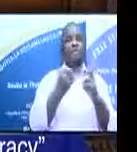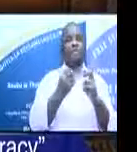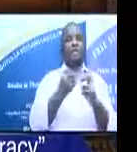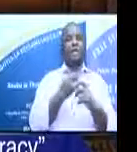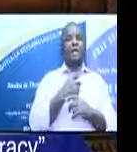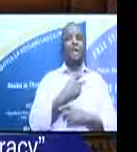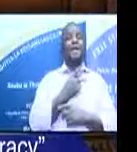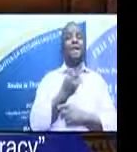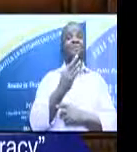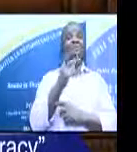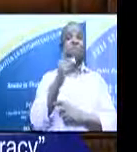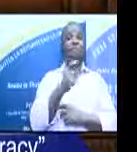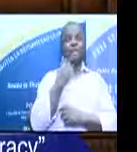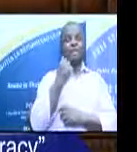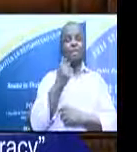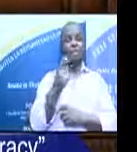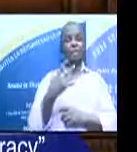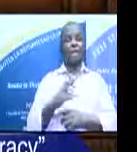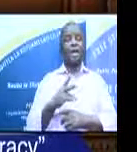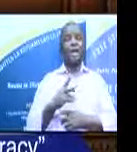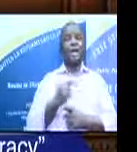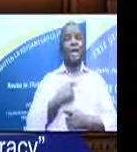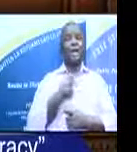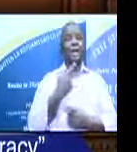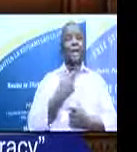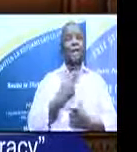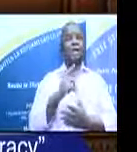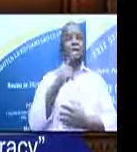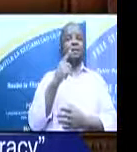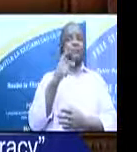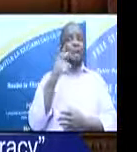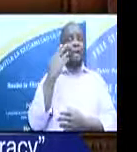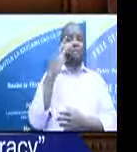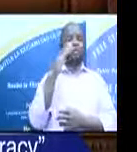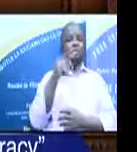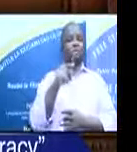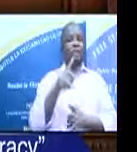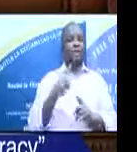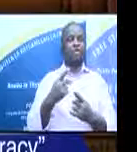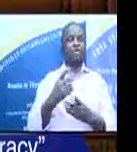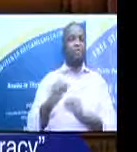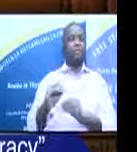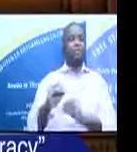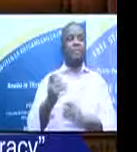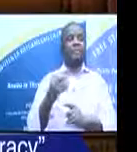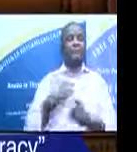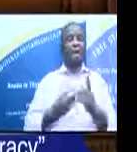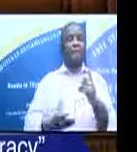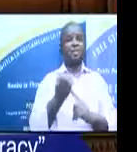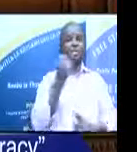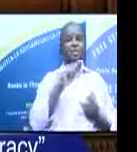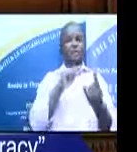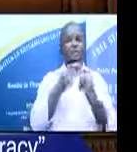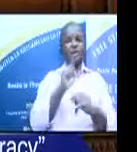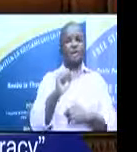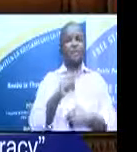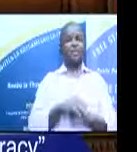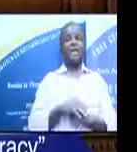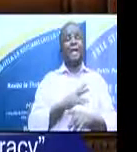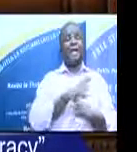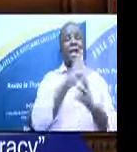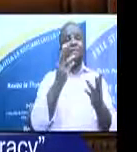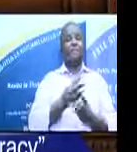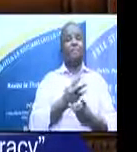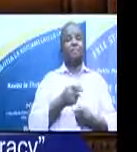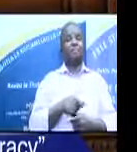can stop a man with the right mental attitude from achieving his goal. Nothing on earth